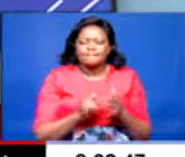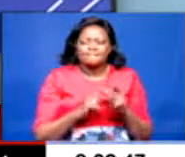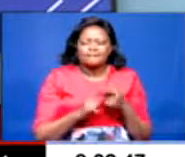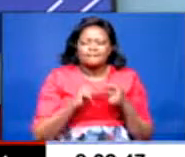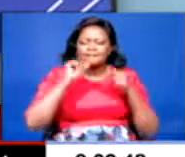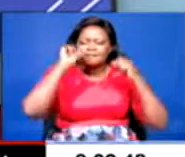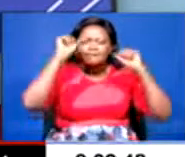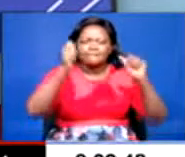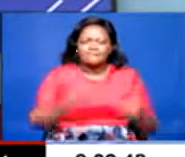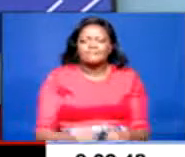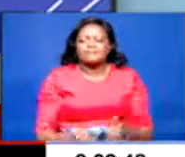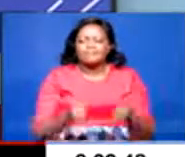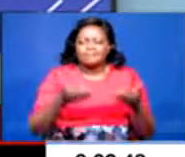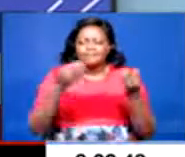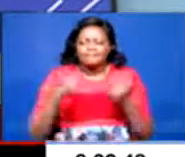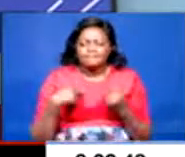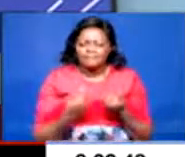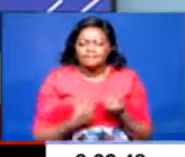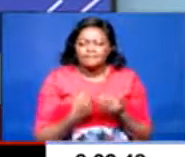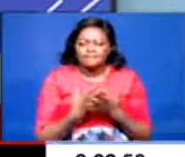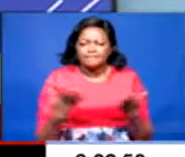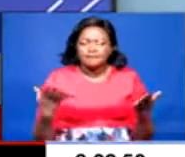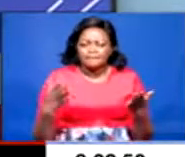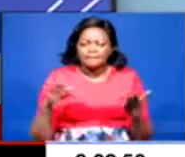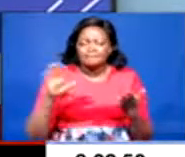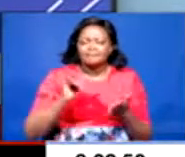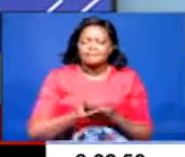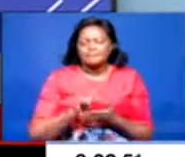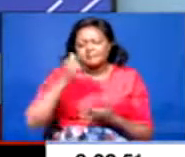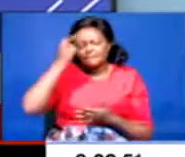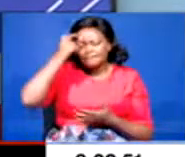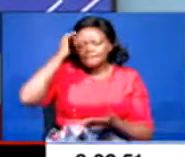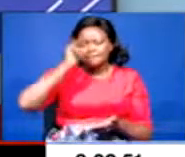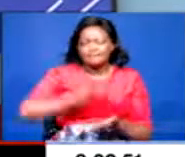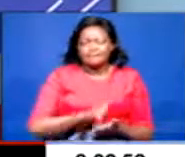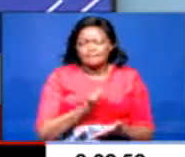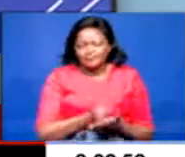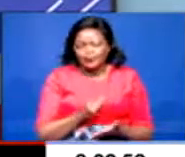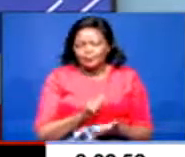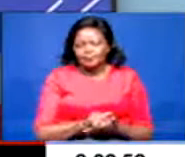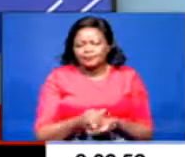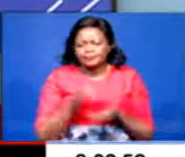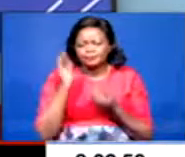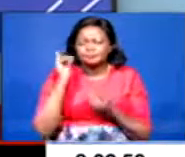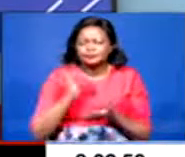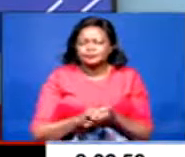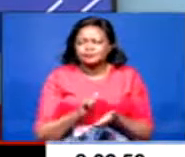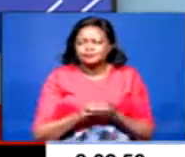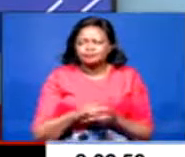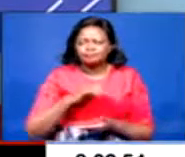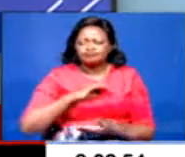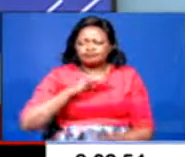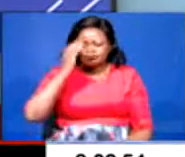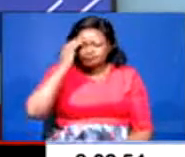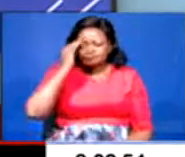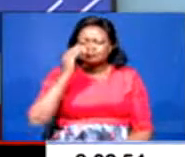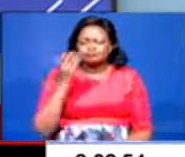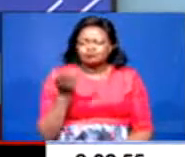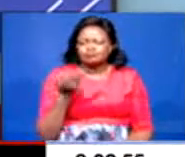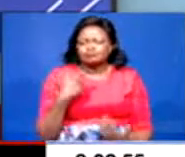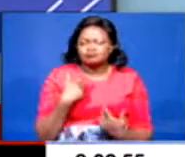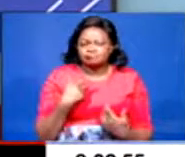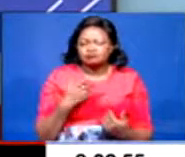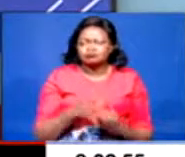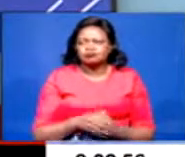to the court and up to now. So that is some of the aspects which I think, I hope in their own knowledge, they have a